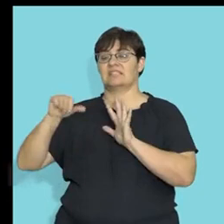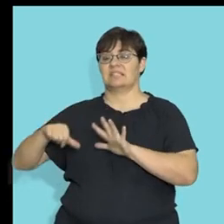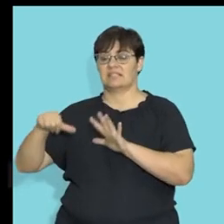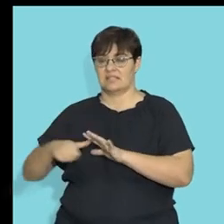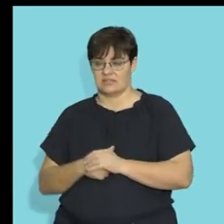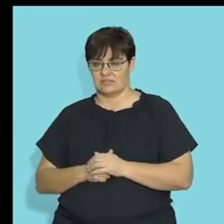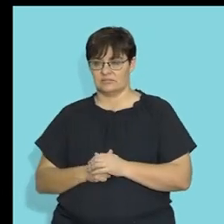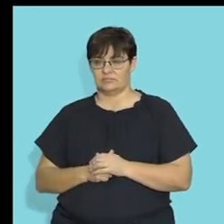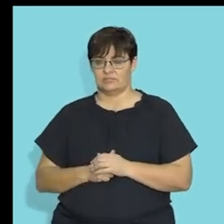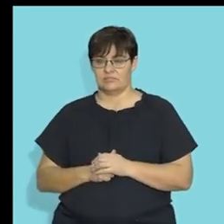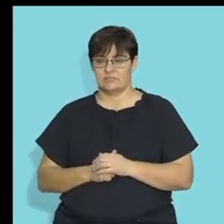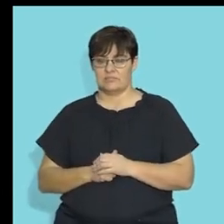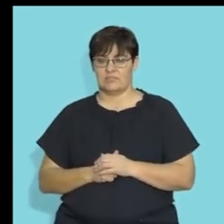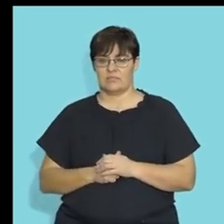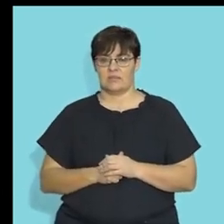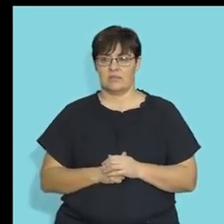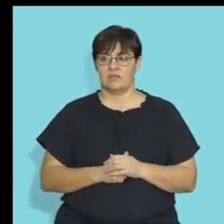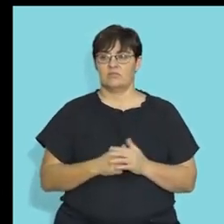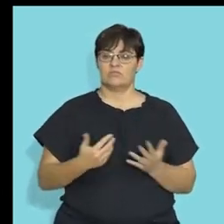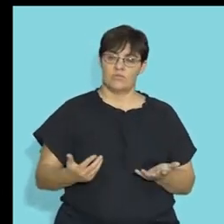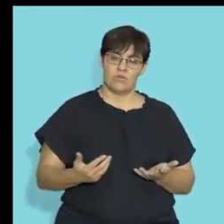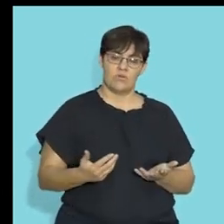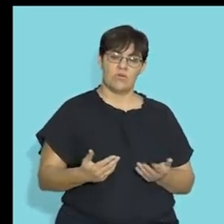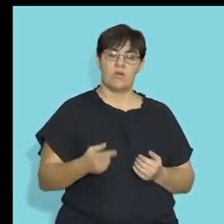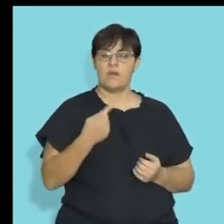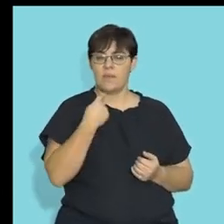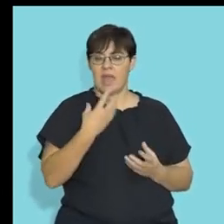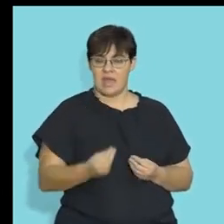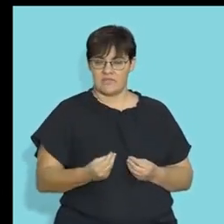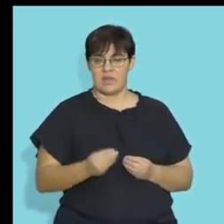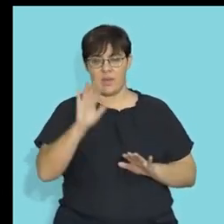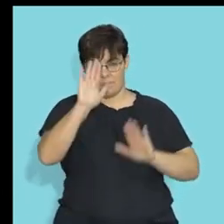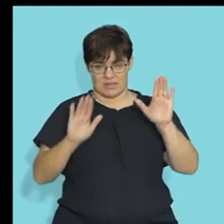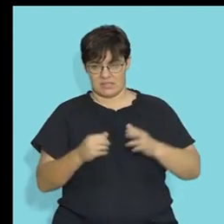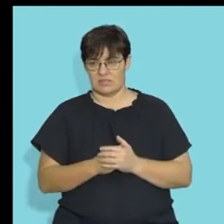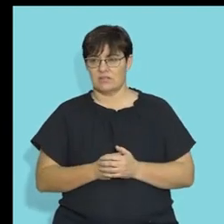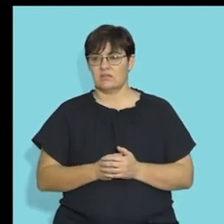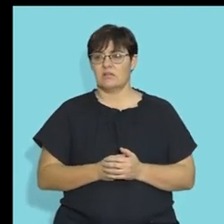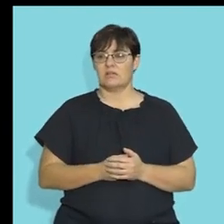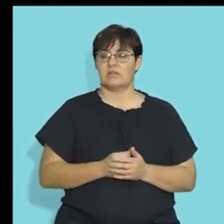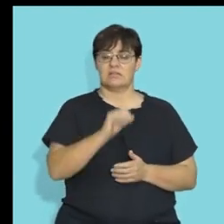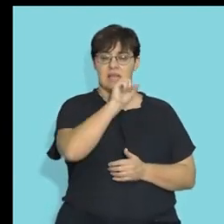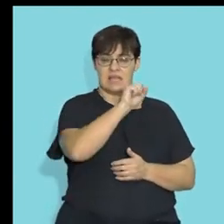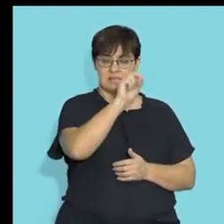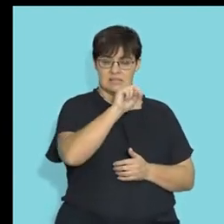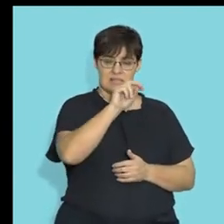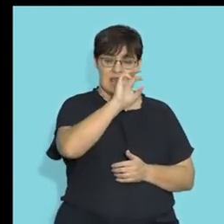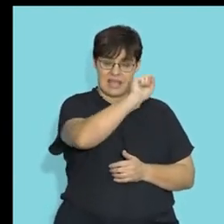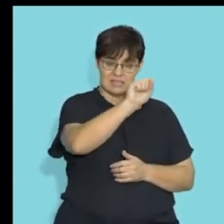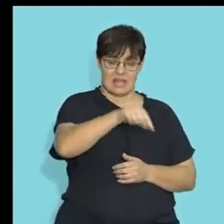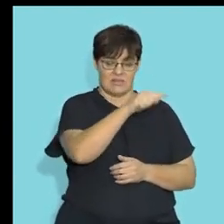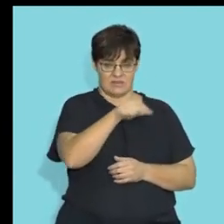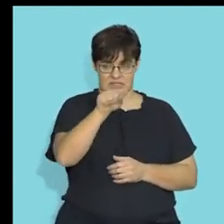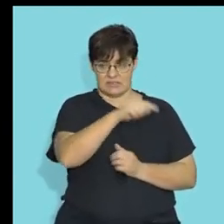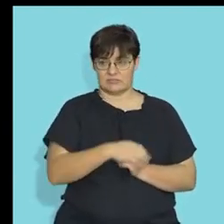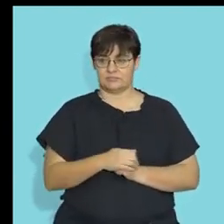it has an area of 16 centimeters squared. So I can actually see that I've got my pattern. So I can substitute in to